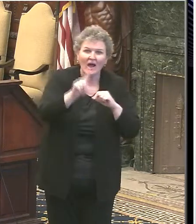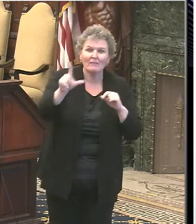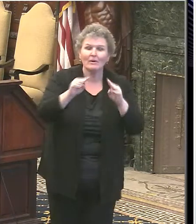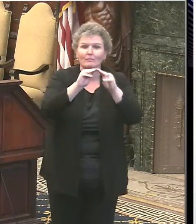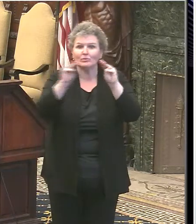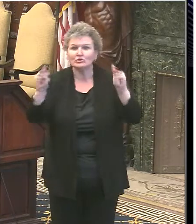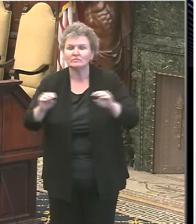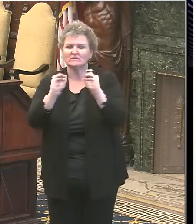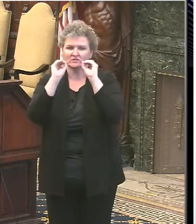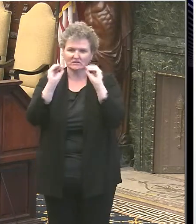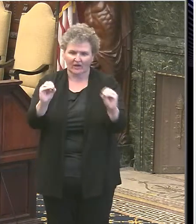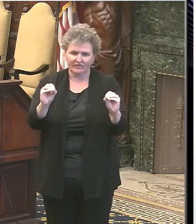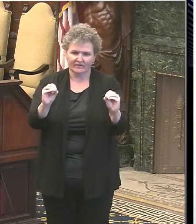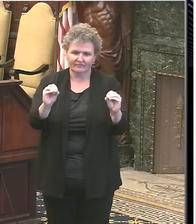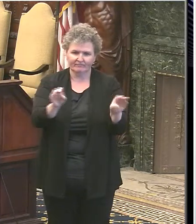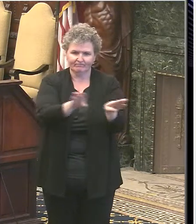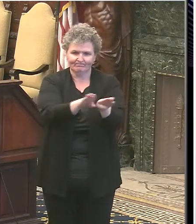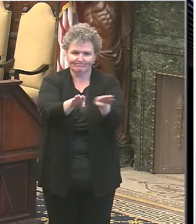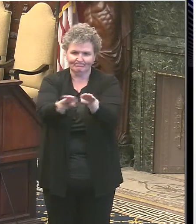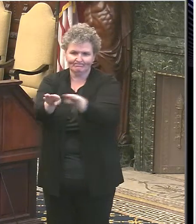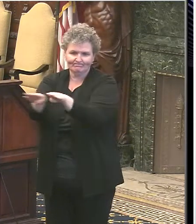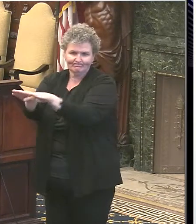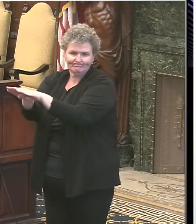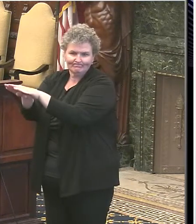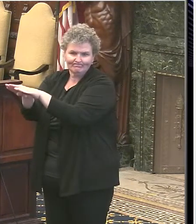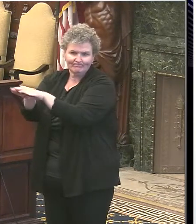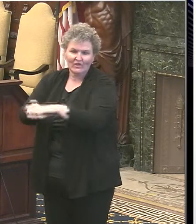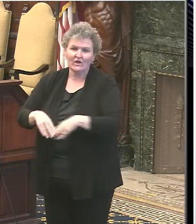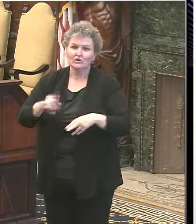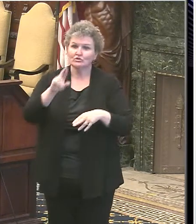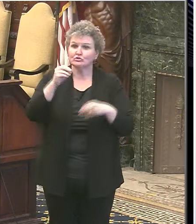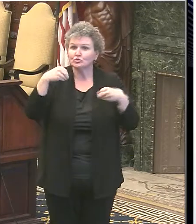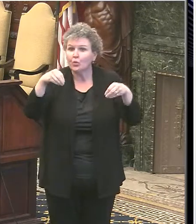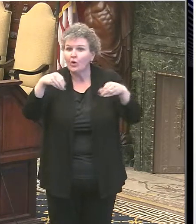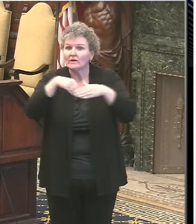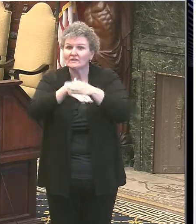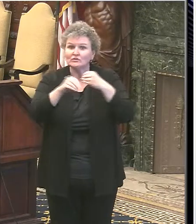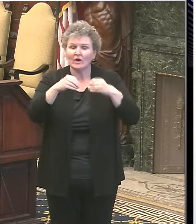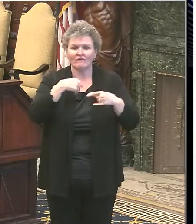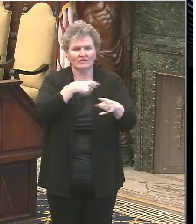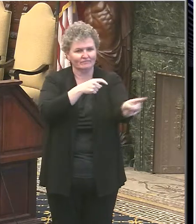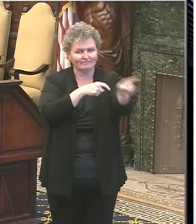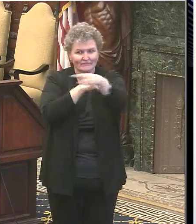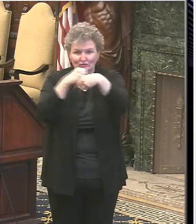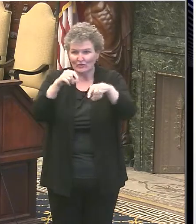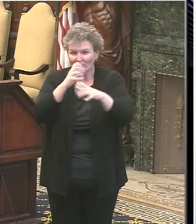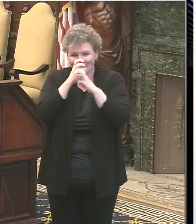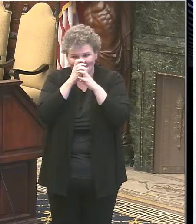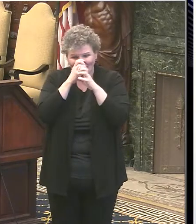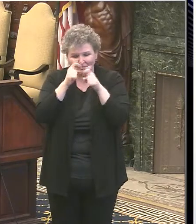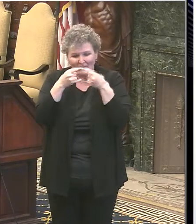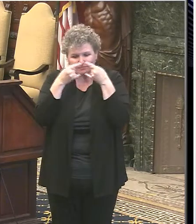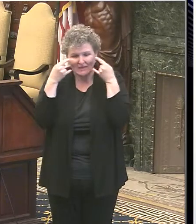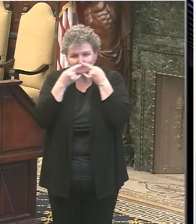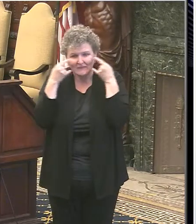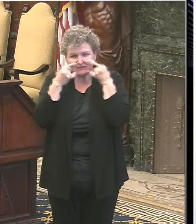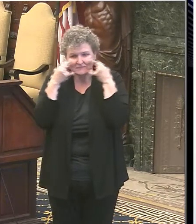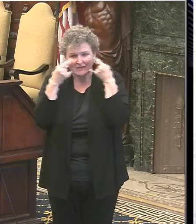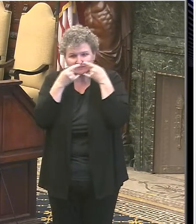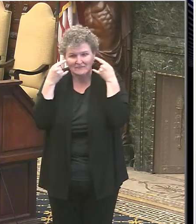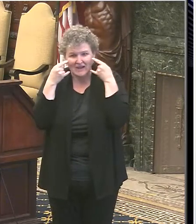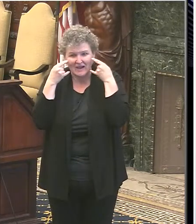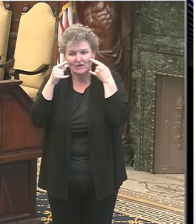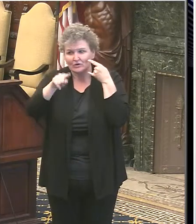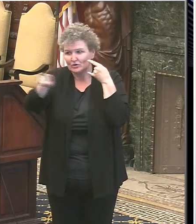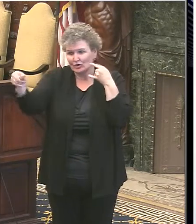stores, we want to be very careful. Retail stores have to enforce that people need to wear masks. Stores are responsible for that.